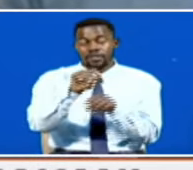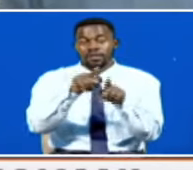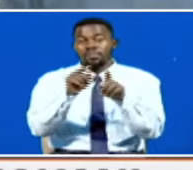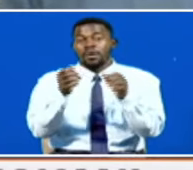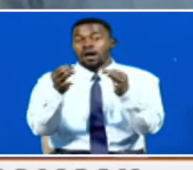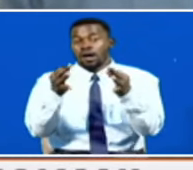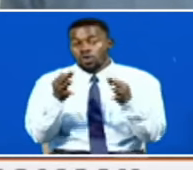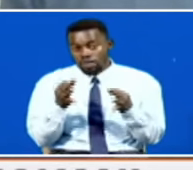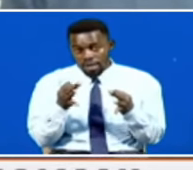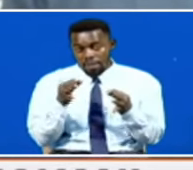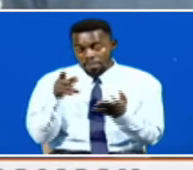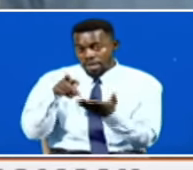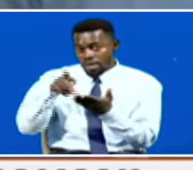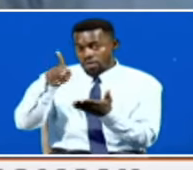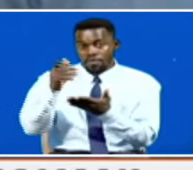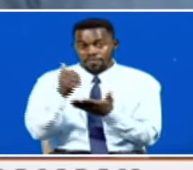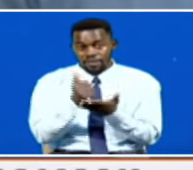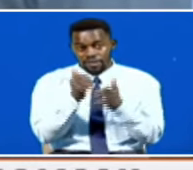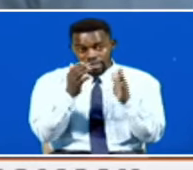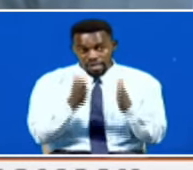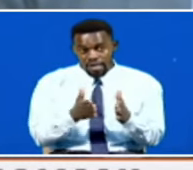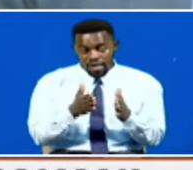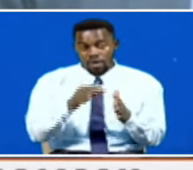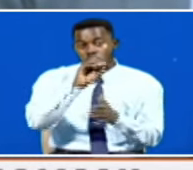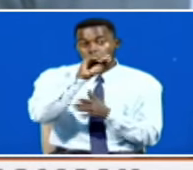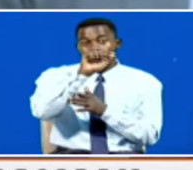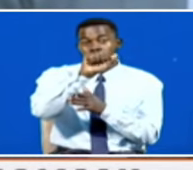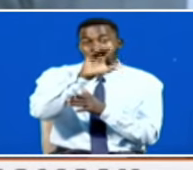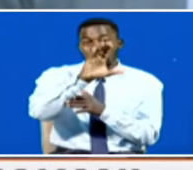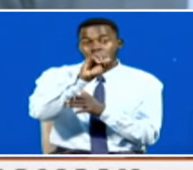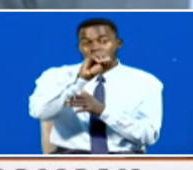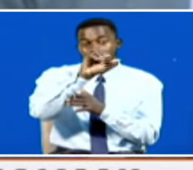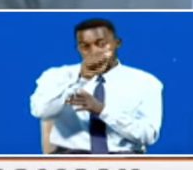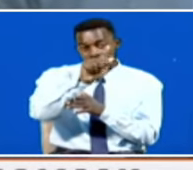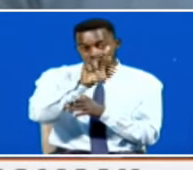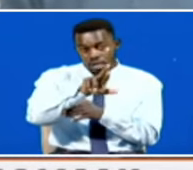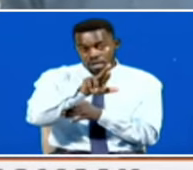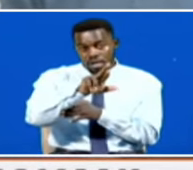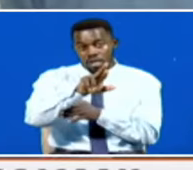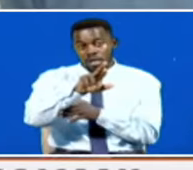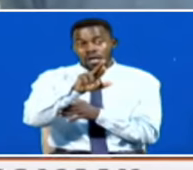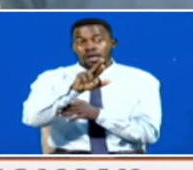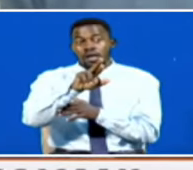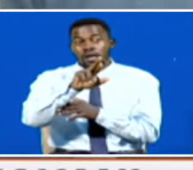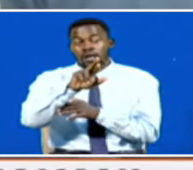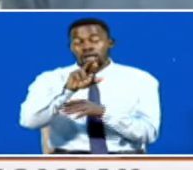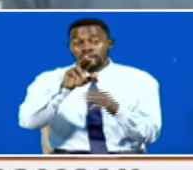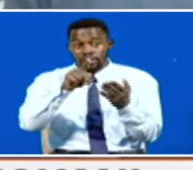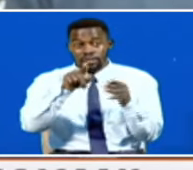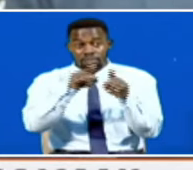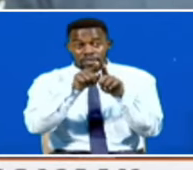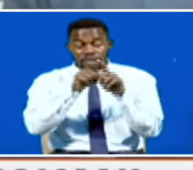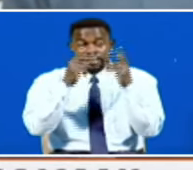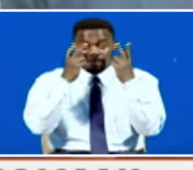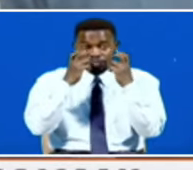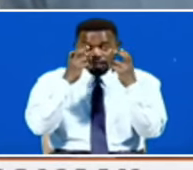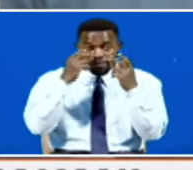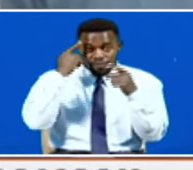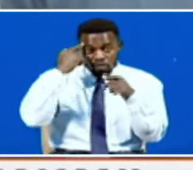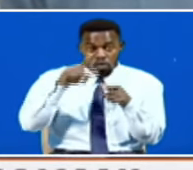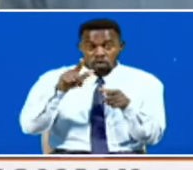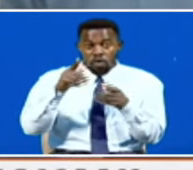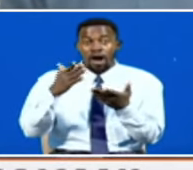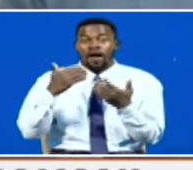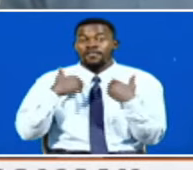Accountant, Payroll Section. And Mr. Oscar Mwaura, who is the prime suspect in the recruitment of